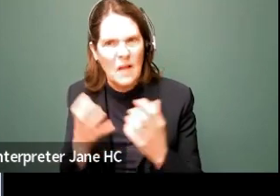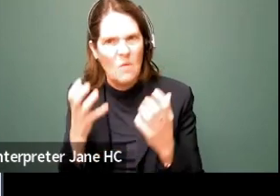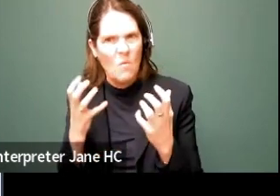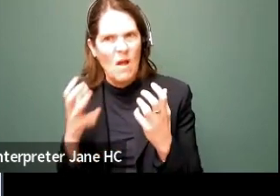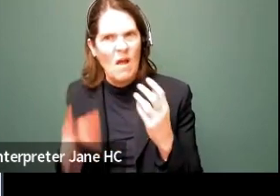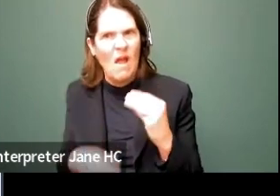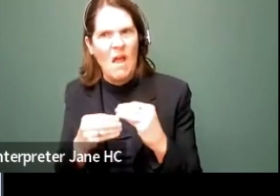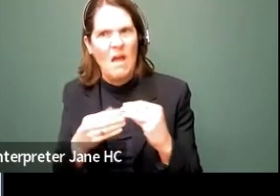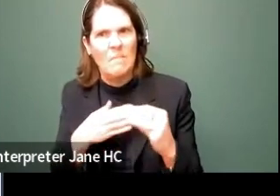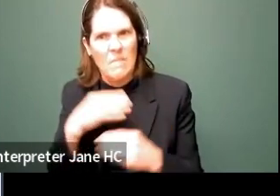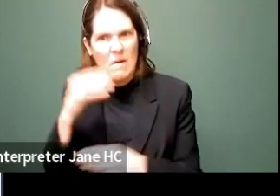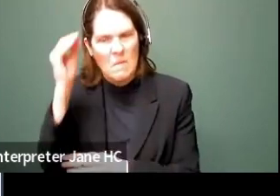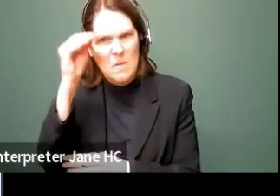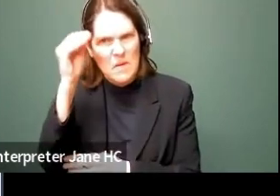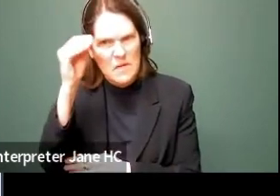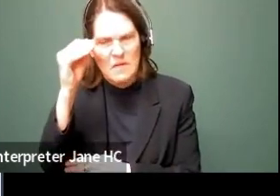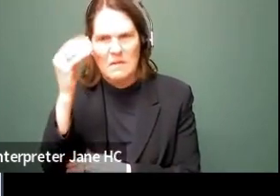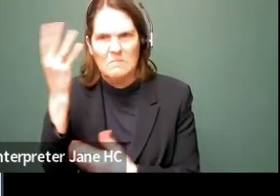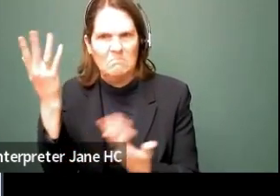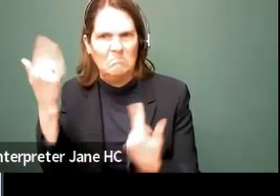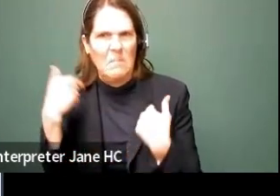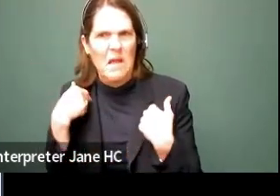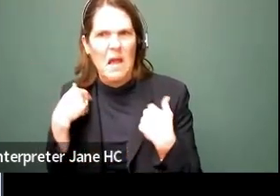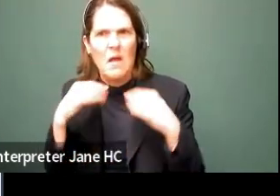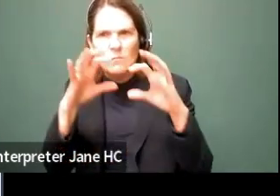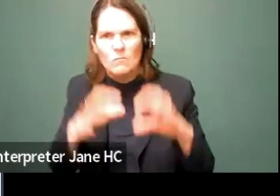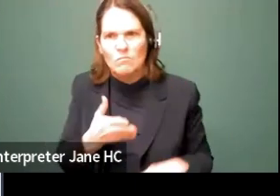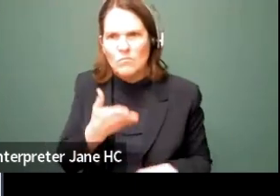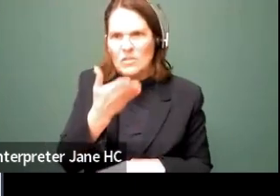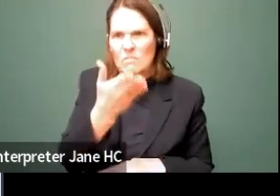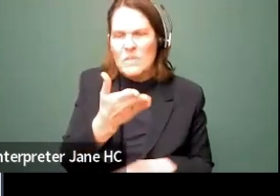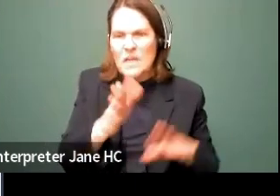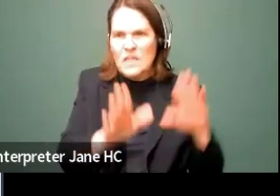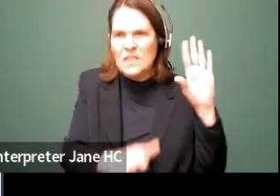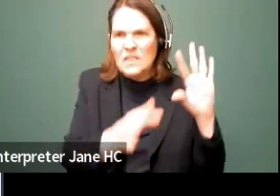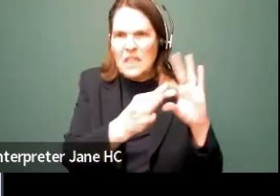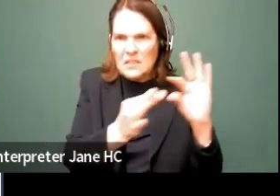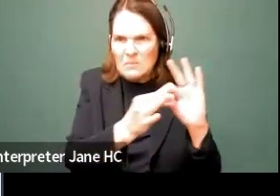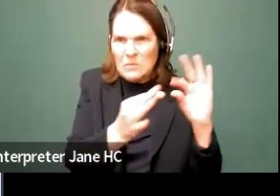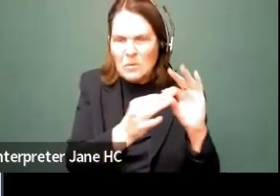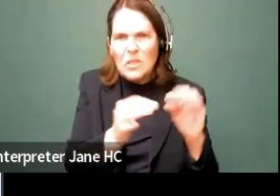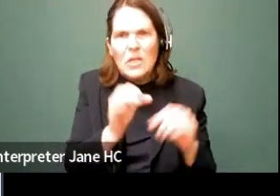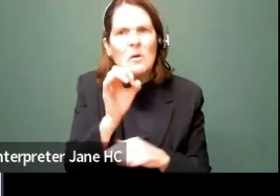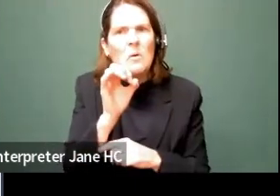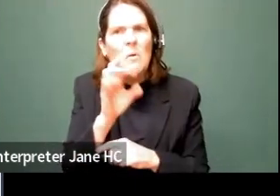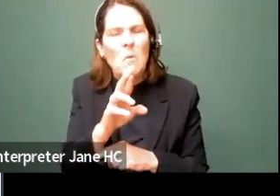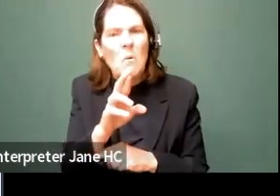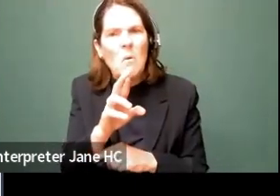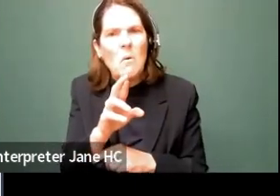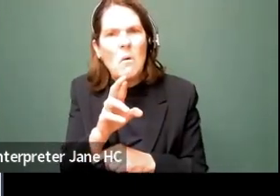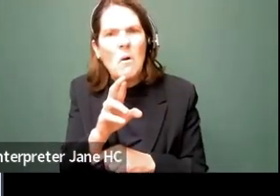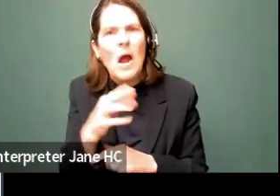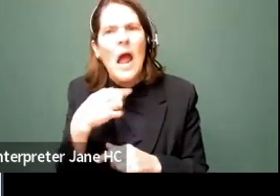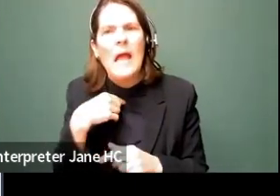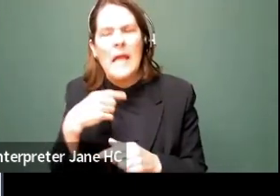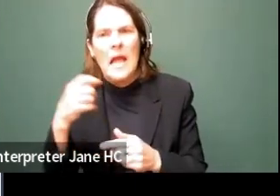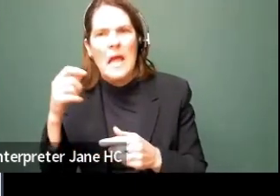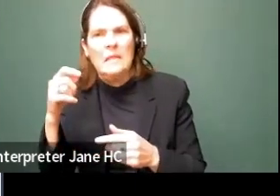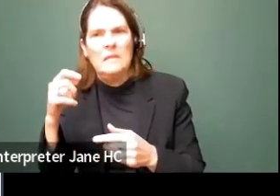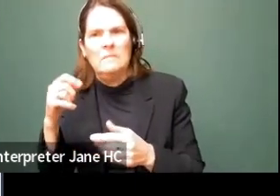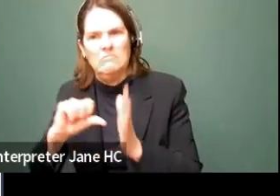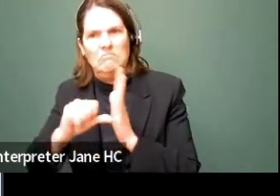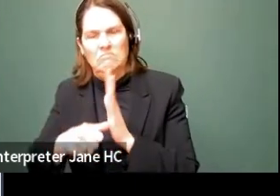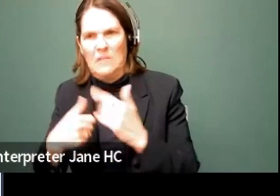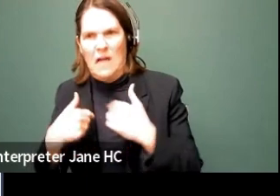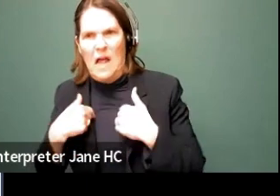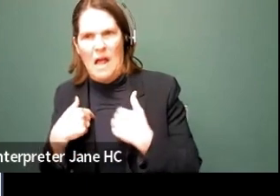it, either submit testimony or just mark your position one way or the other